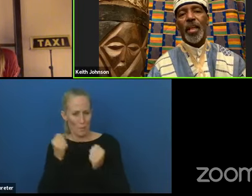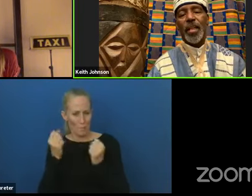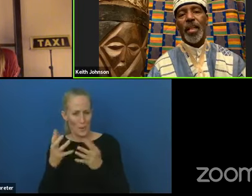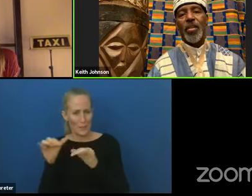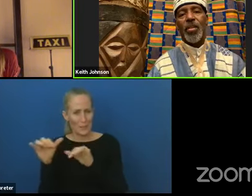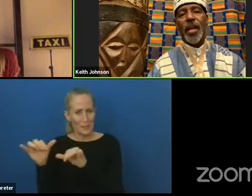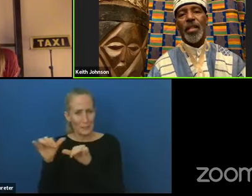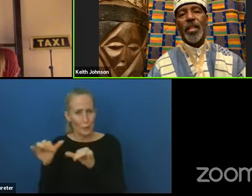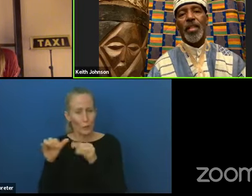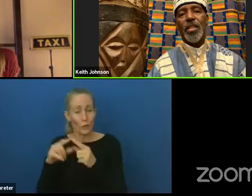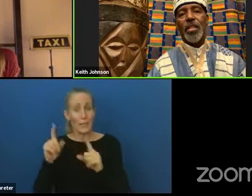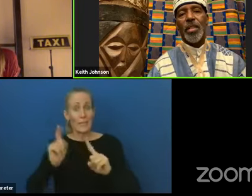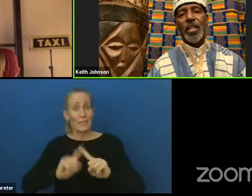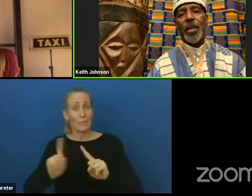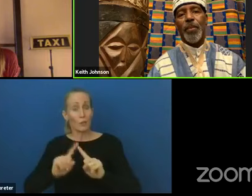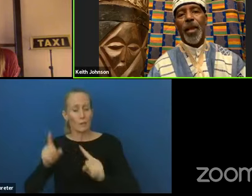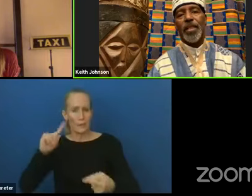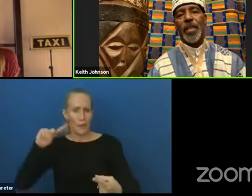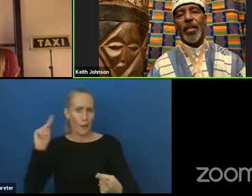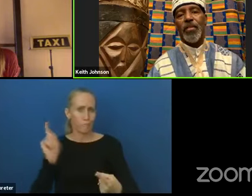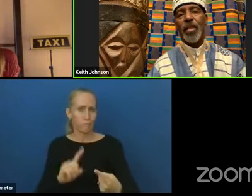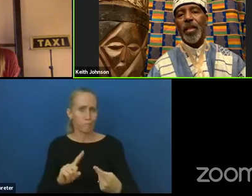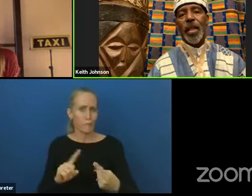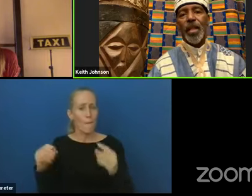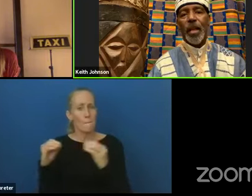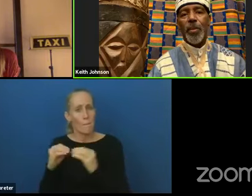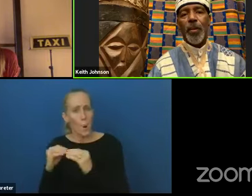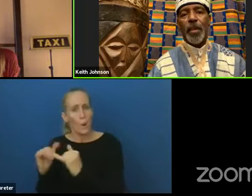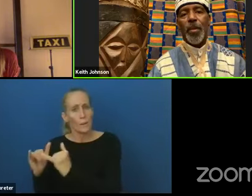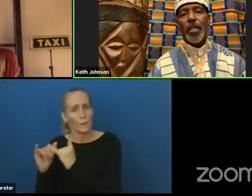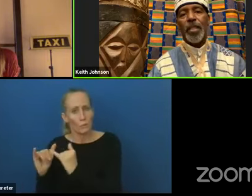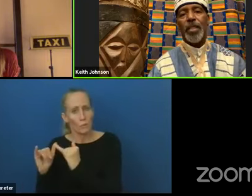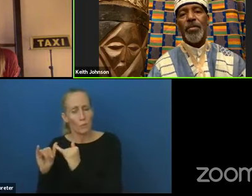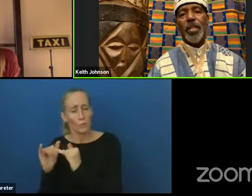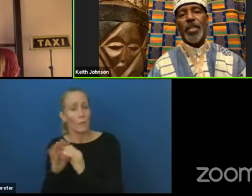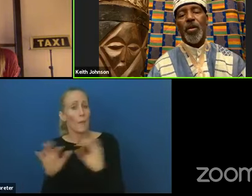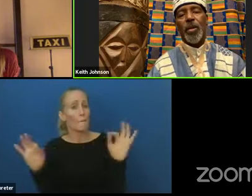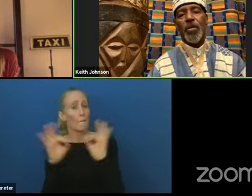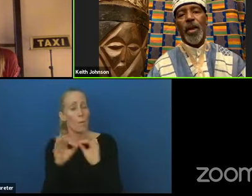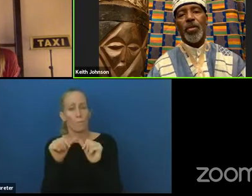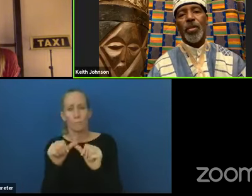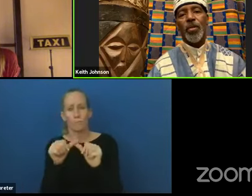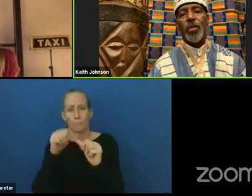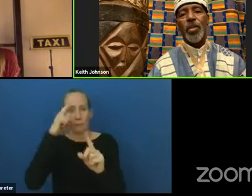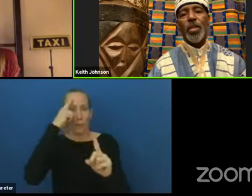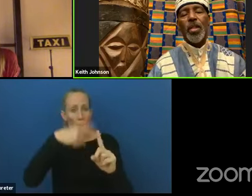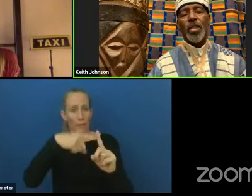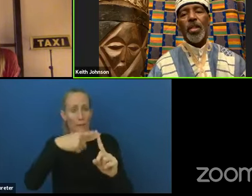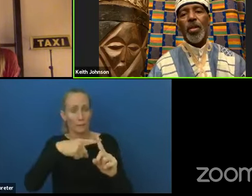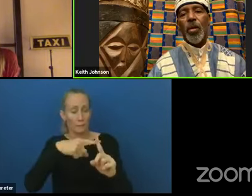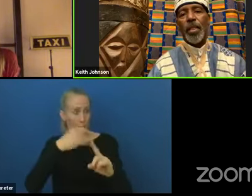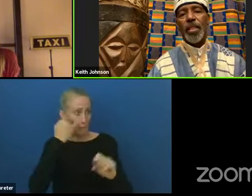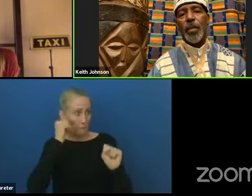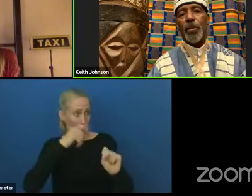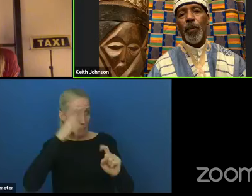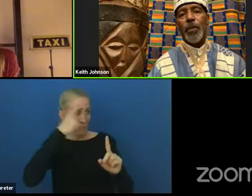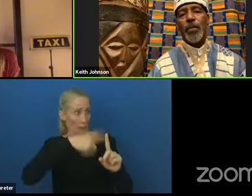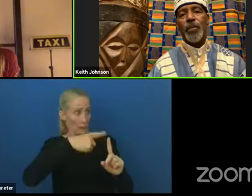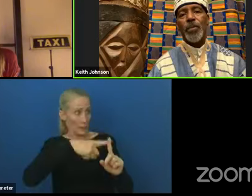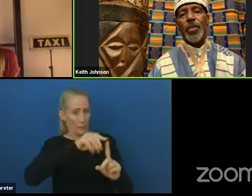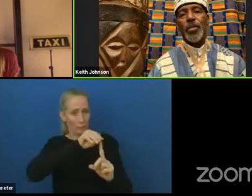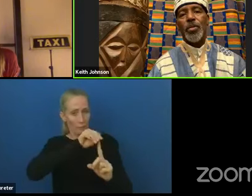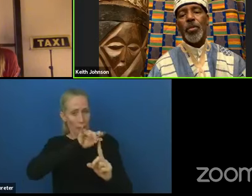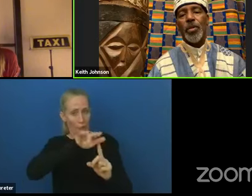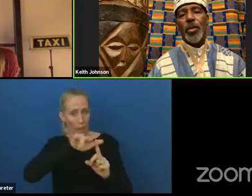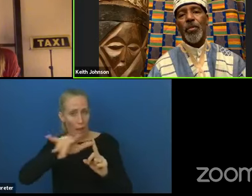just, again, you guys continue to stay positive, and that brings positiveness all around you. You know, it's